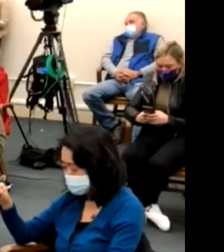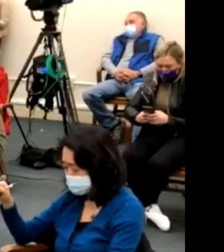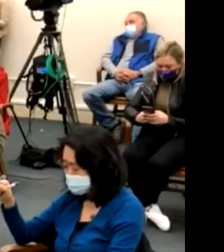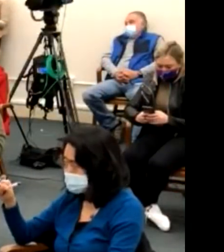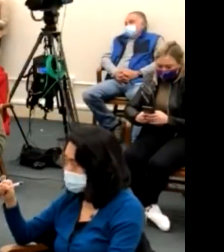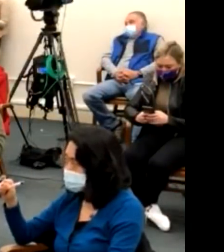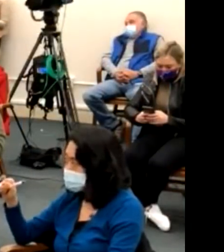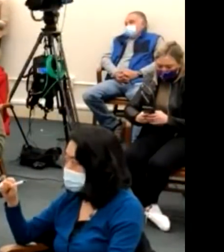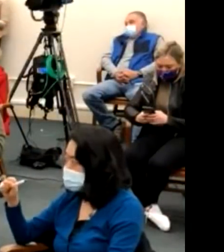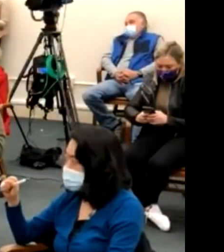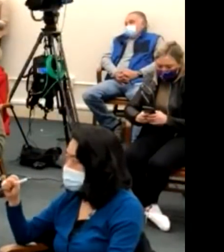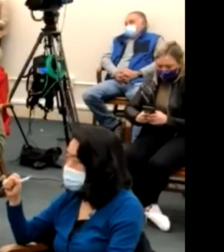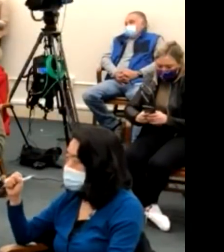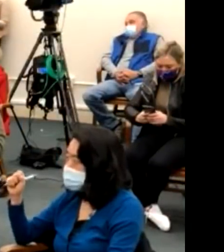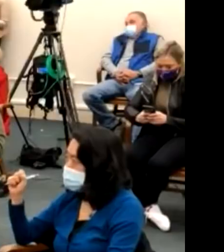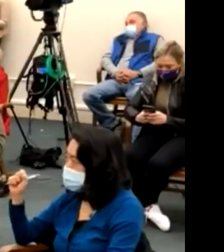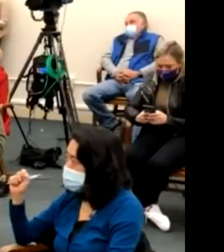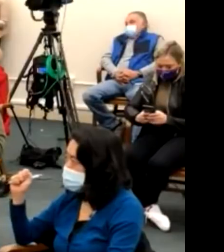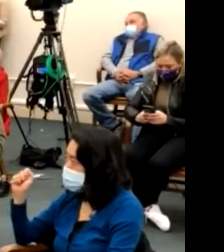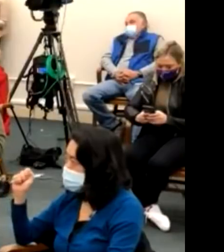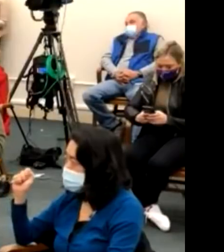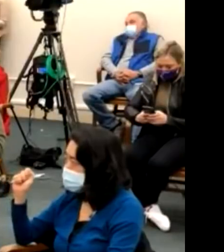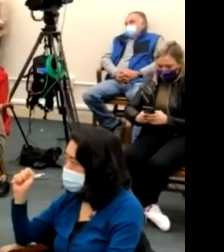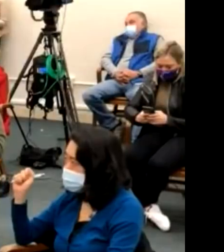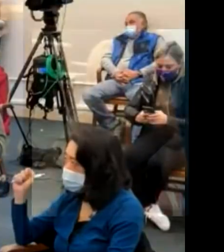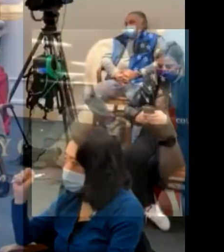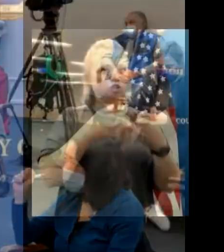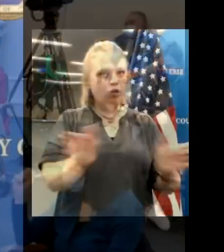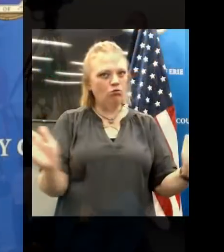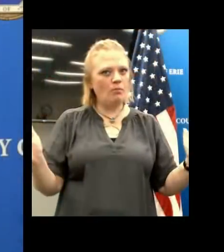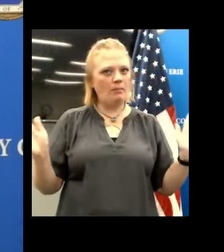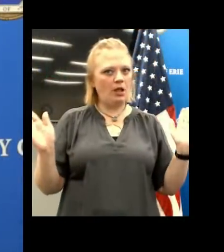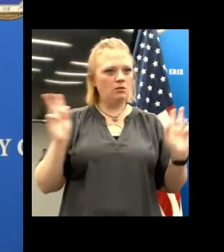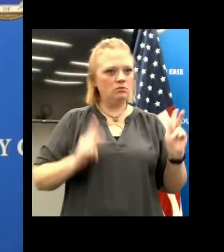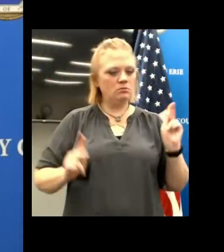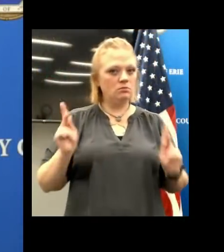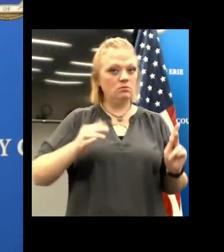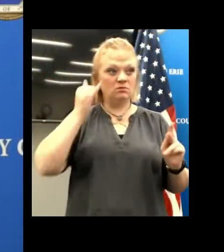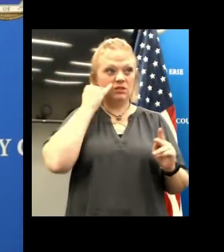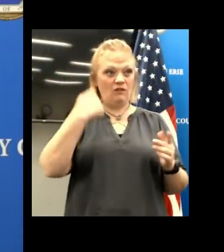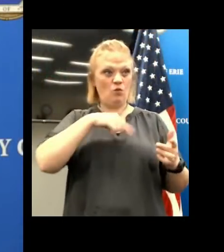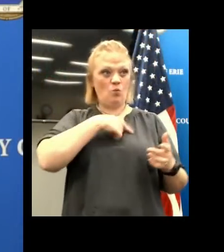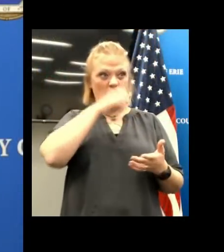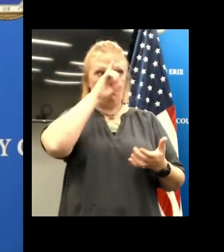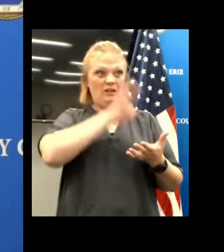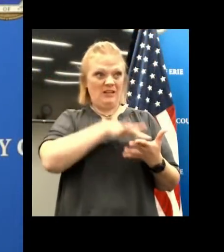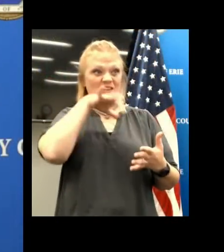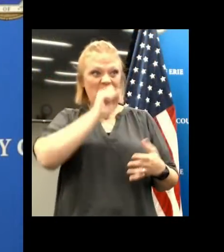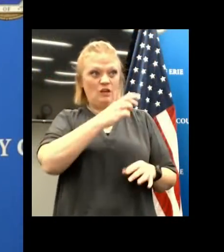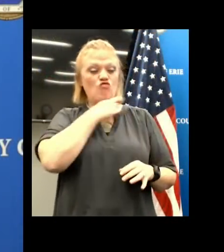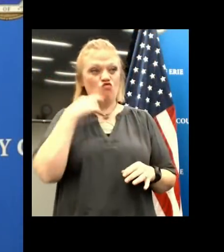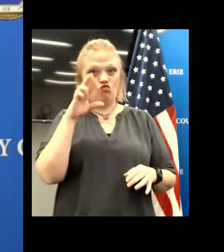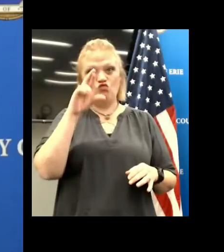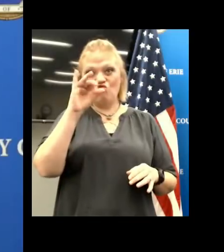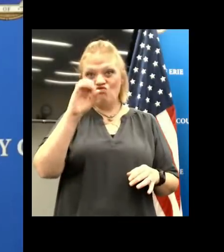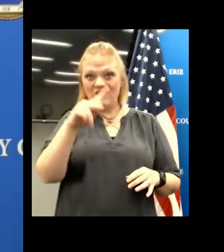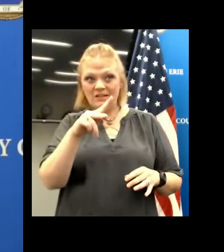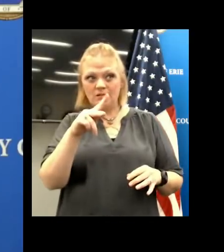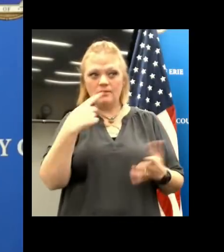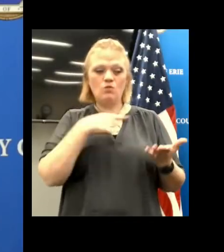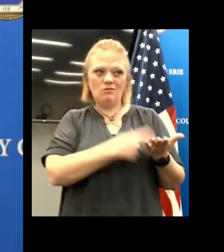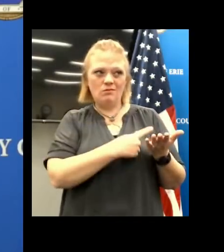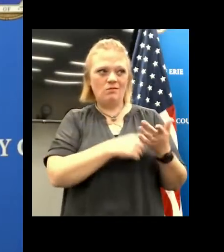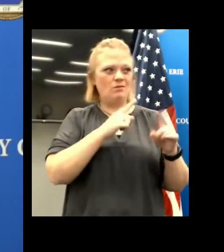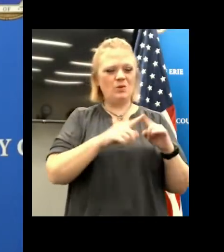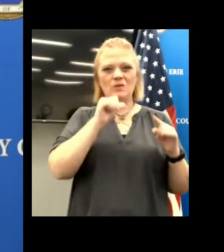regards to issues associated with, is there a risk to the general public? And if we believe there's a risk to the general public, we've talked about it, but we